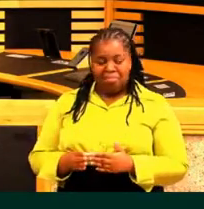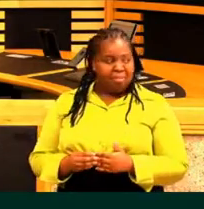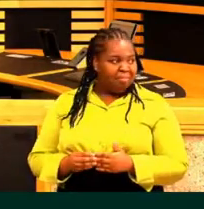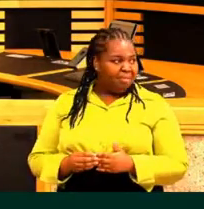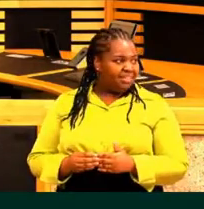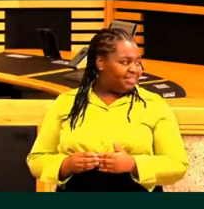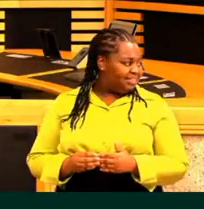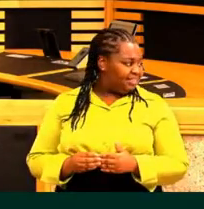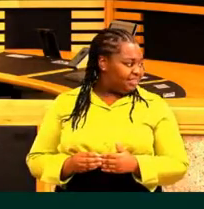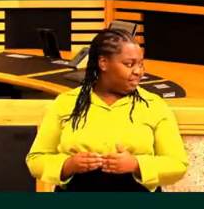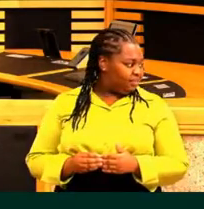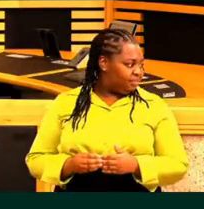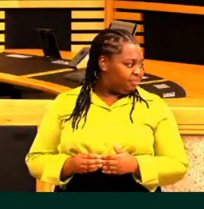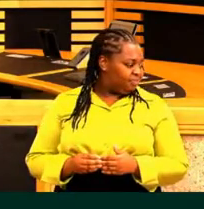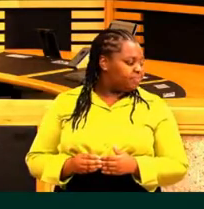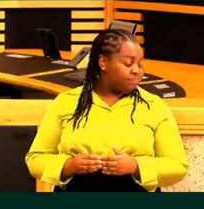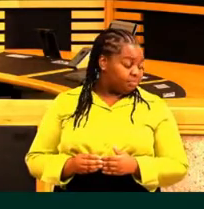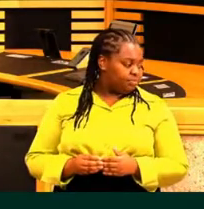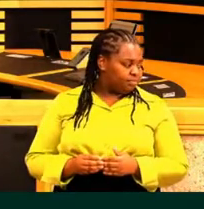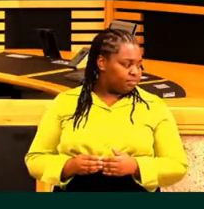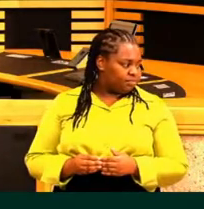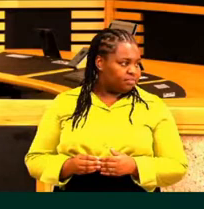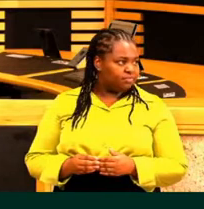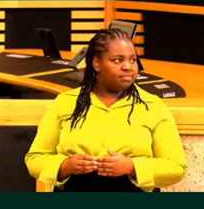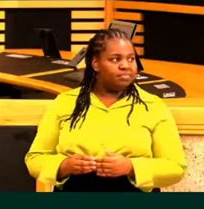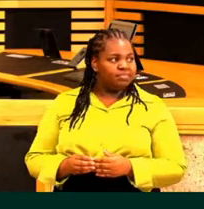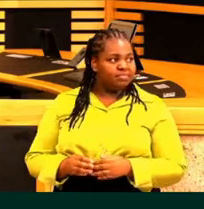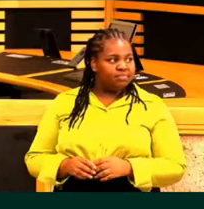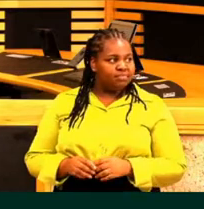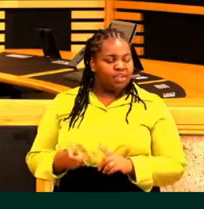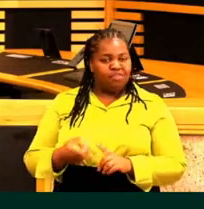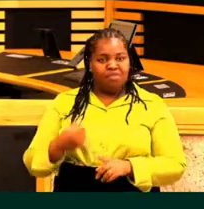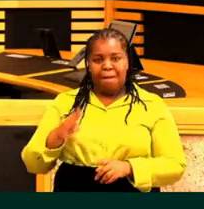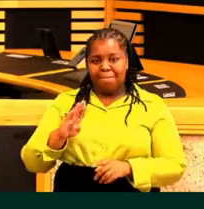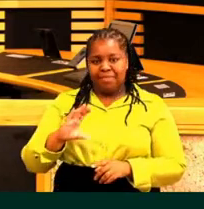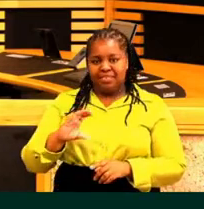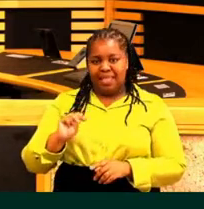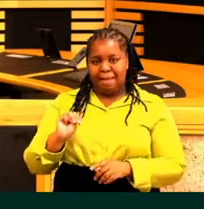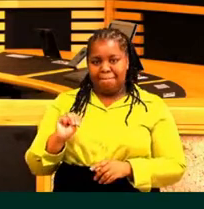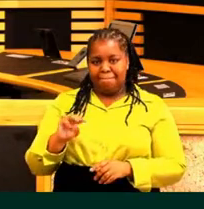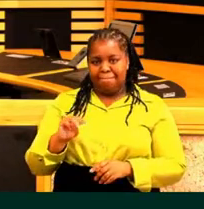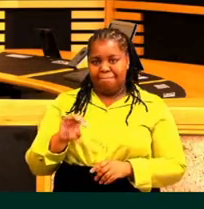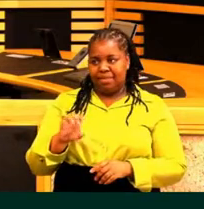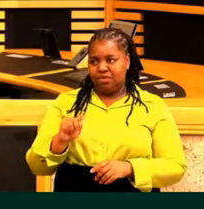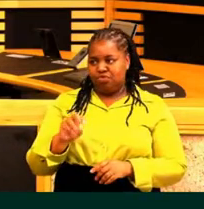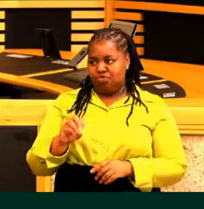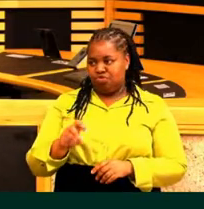the next speaker is from Buffalo State Metro